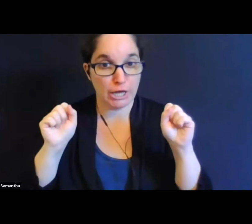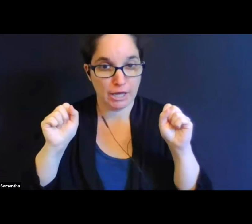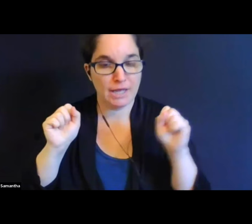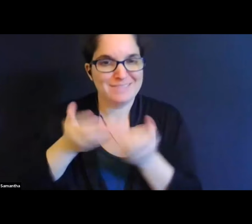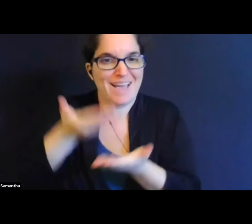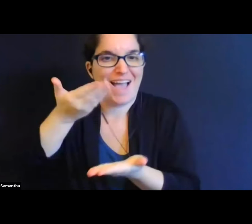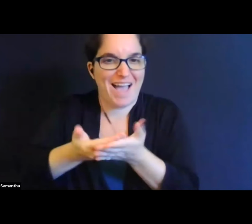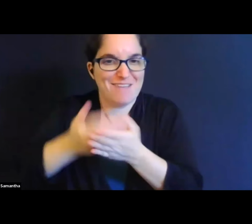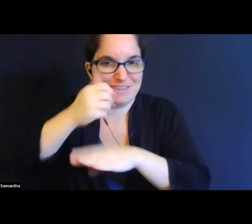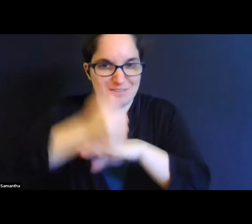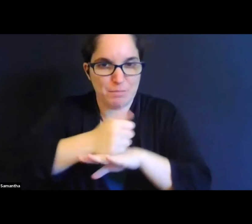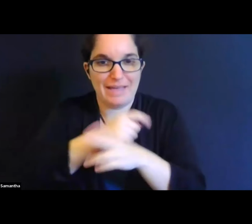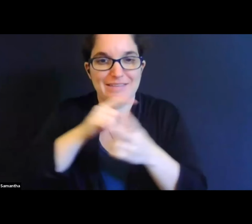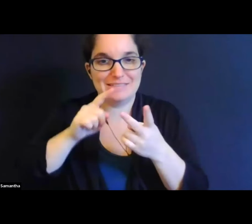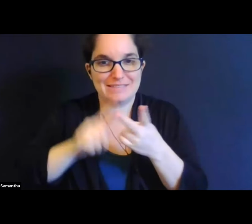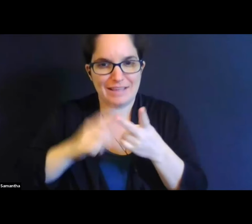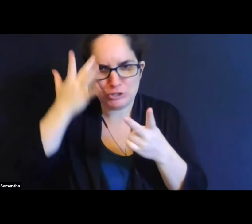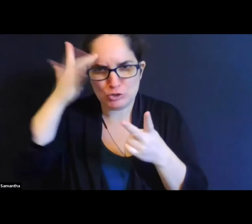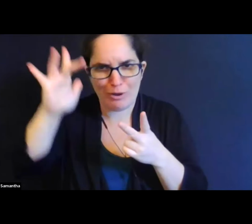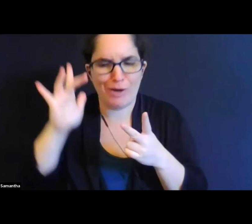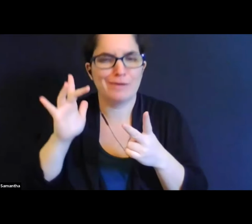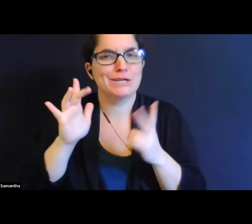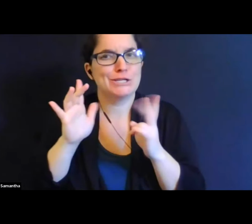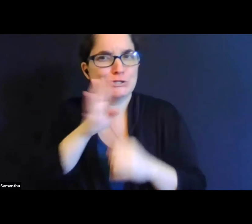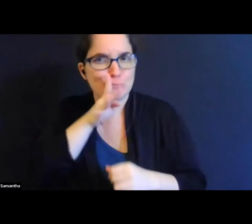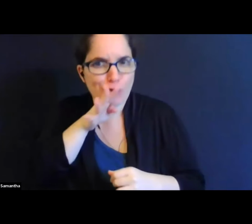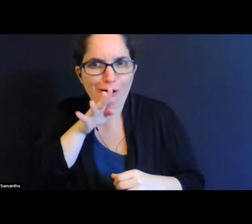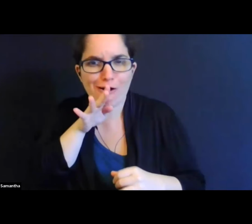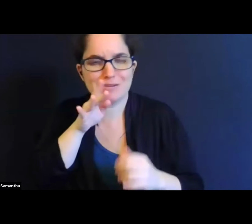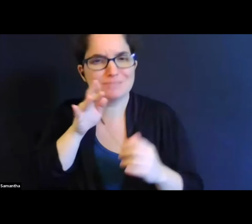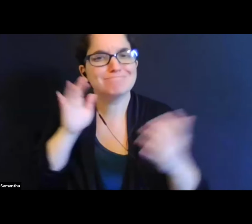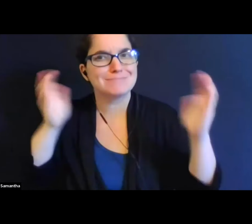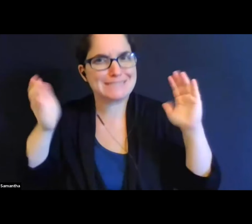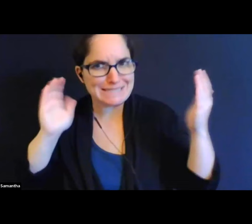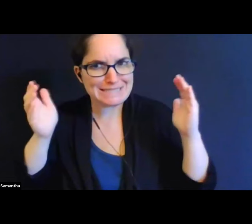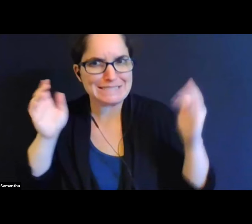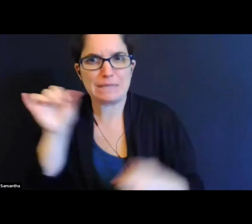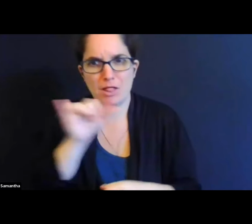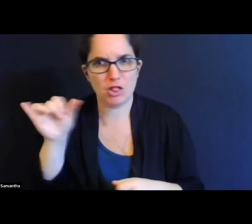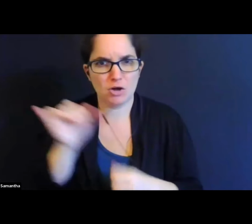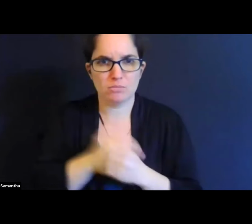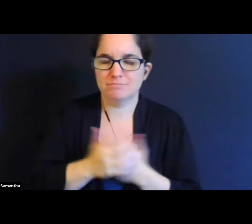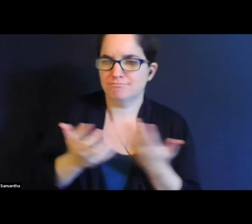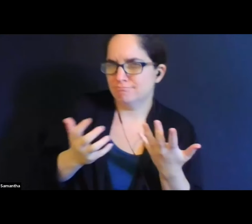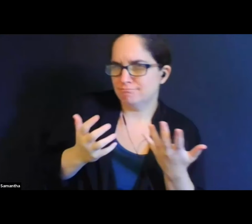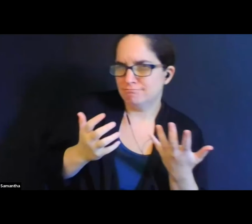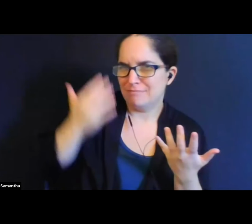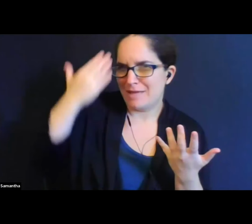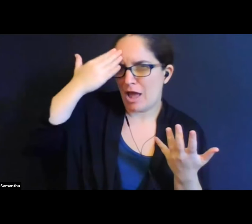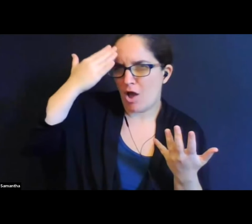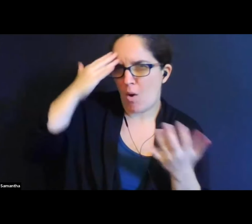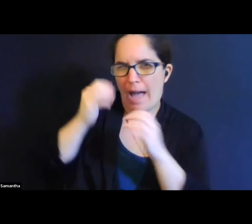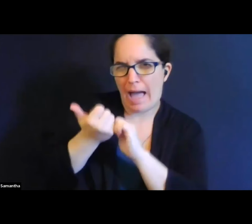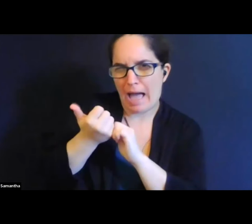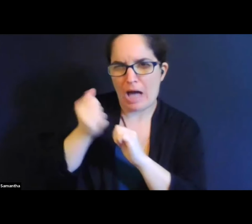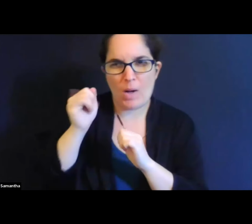from your bar and from Oasis, we can't consider it. But for the rest of you, just in terms of if you're saying, well, how do I know? I love it. I'm